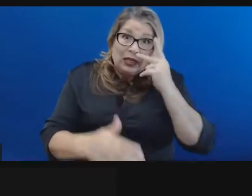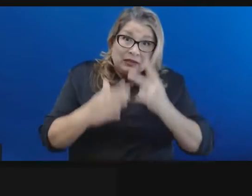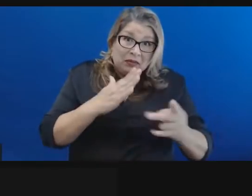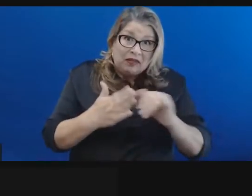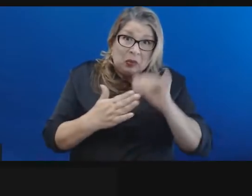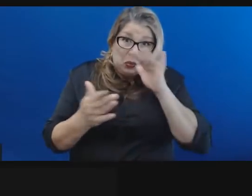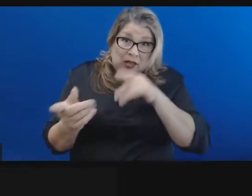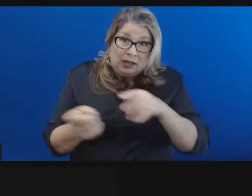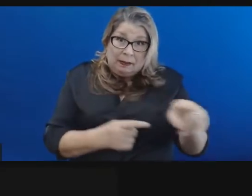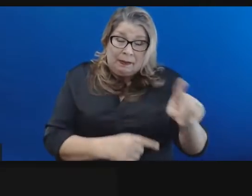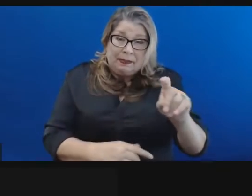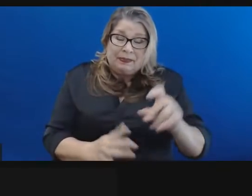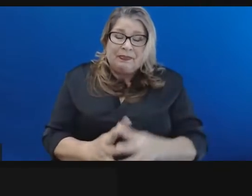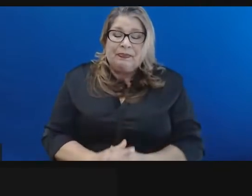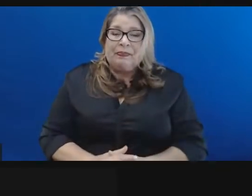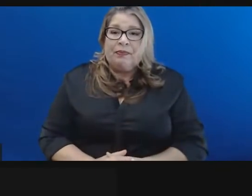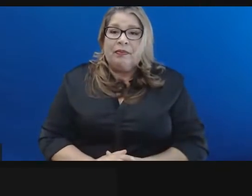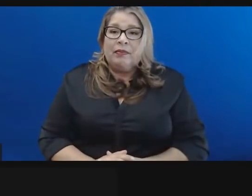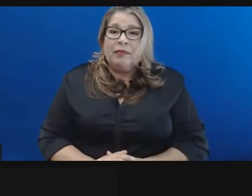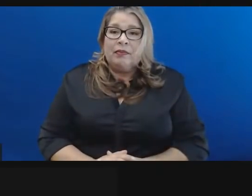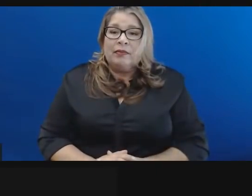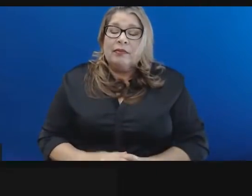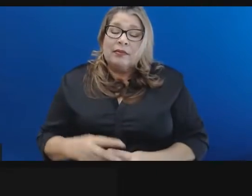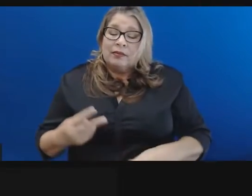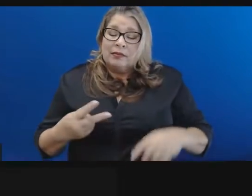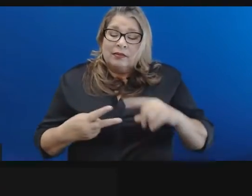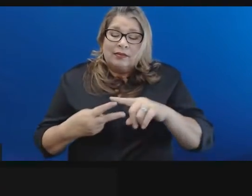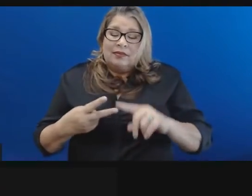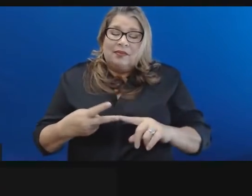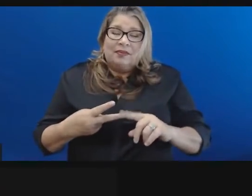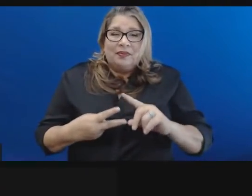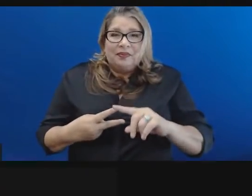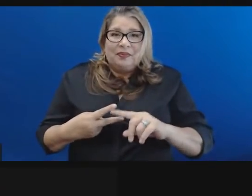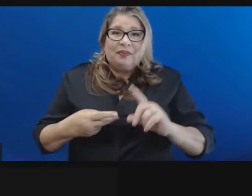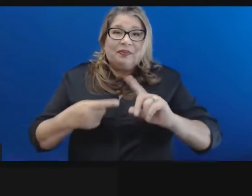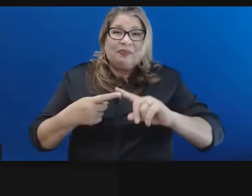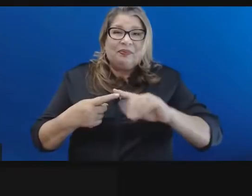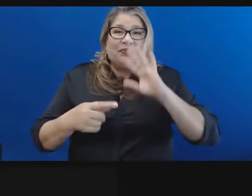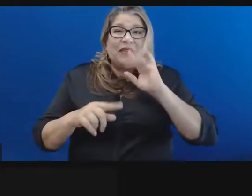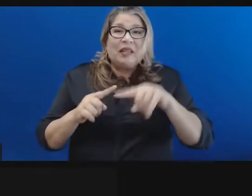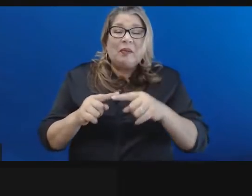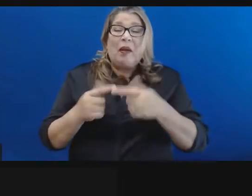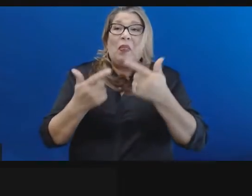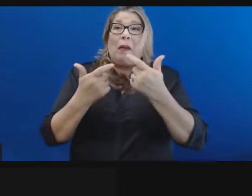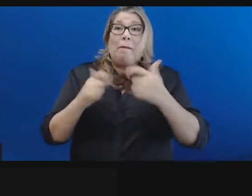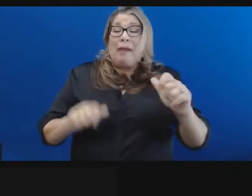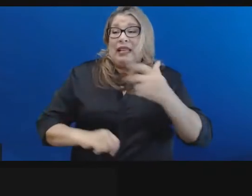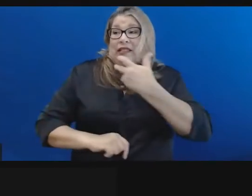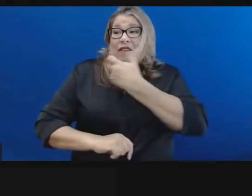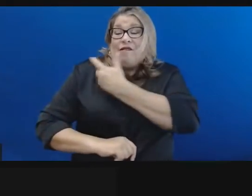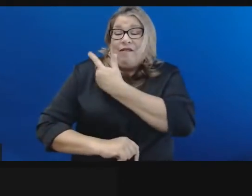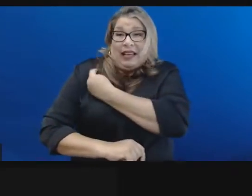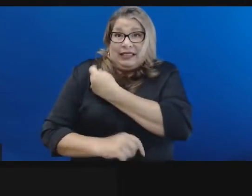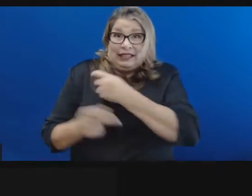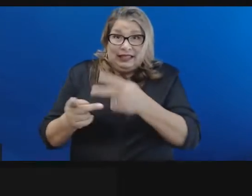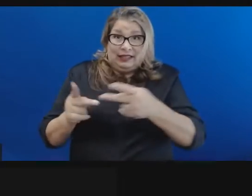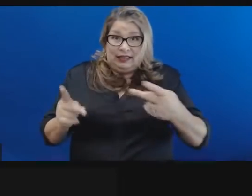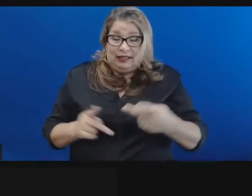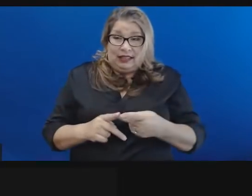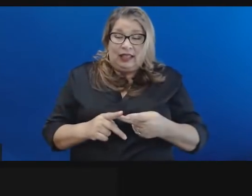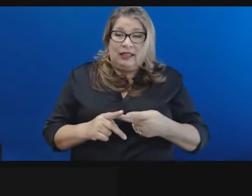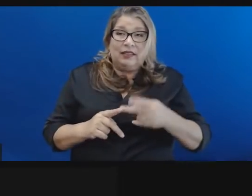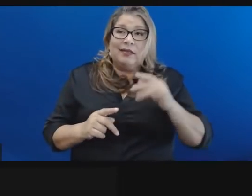those questions. I would say on the first, that the mass vaccine sites will certainly help